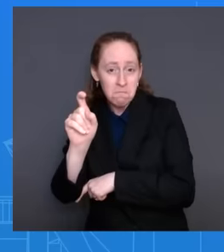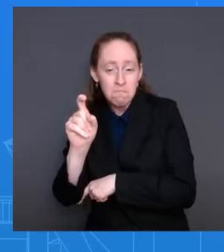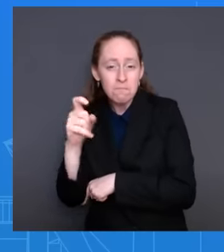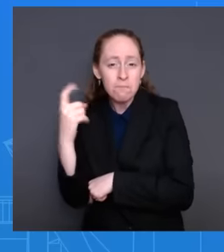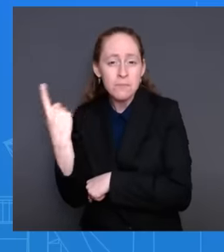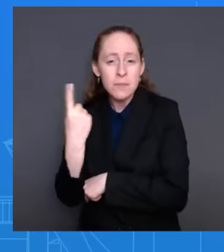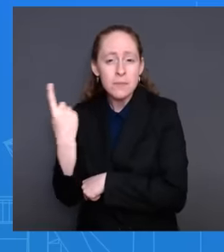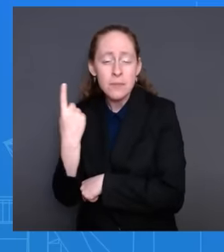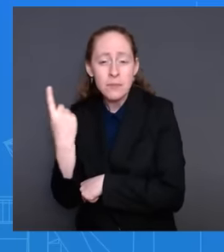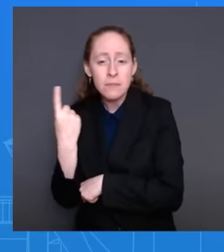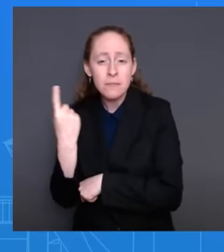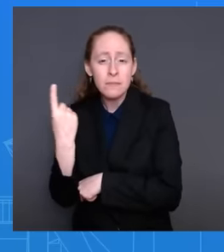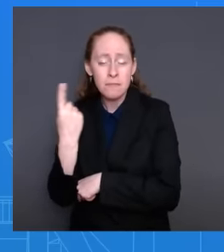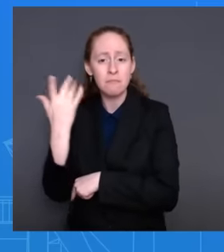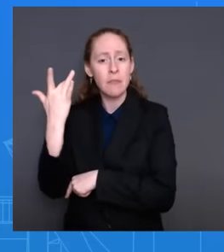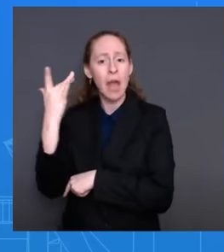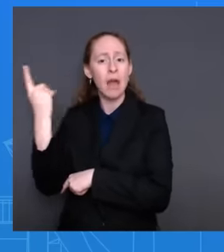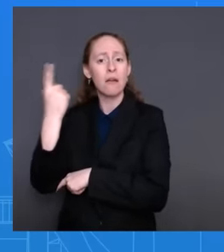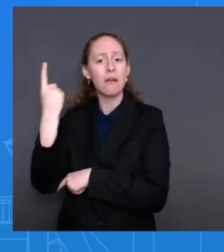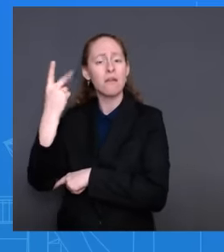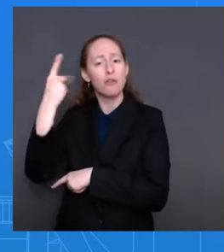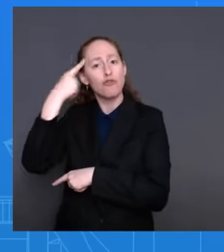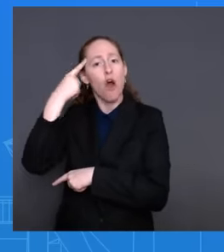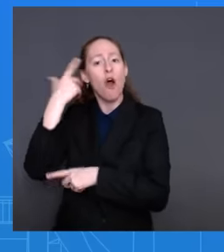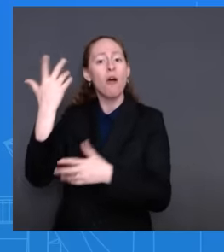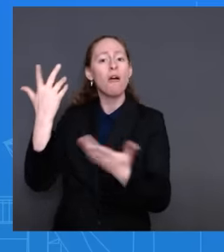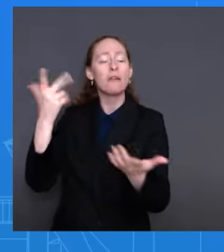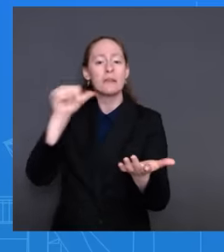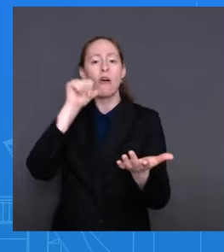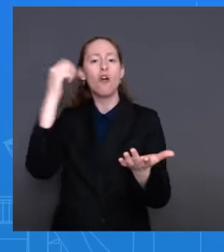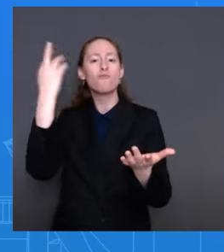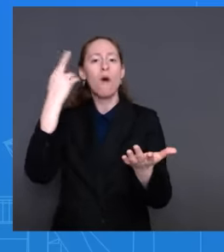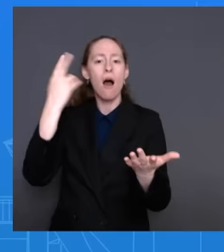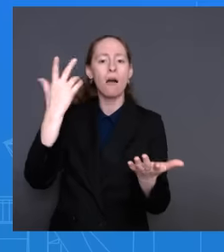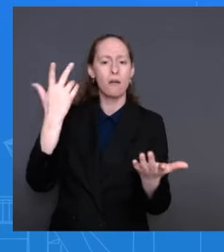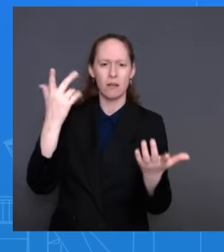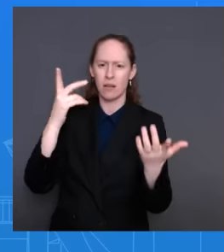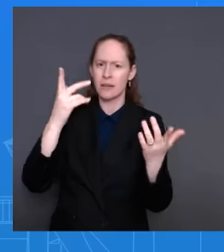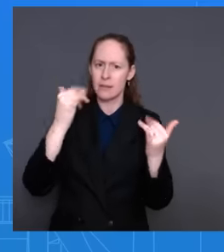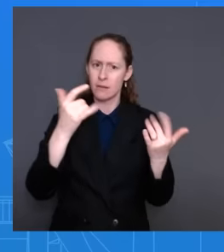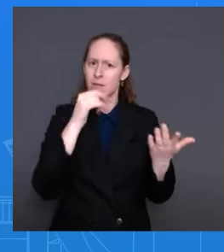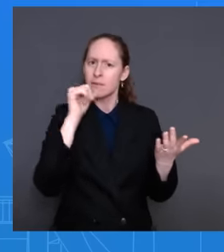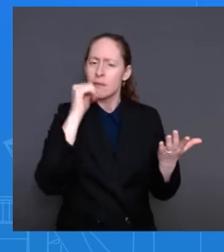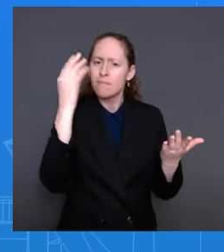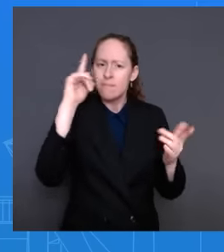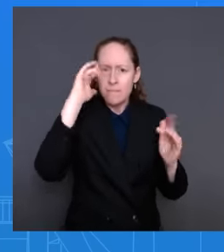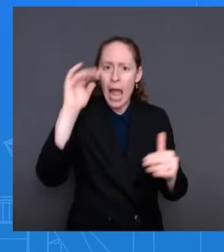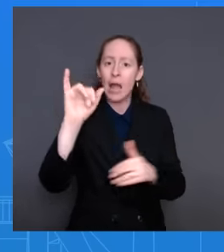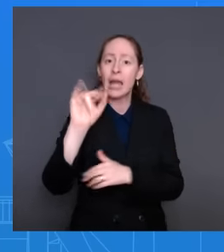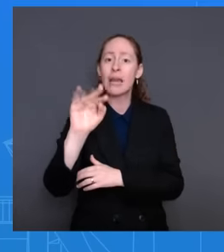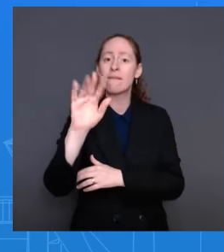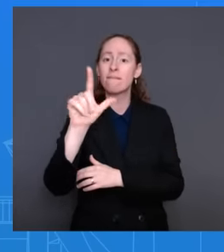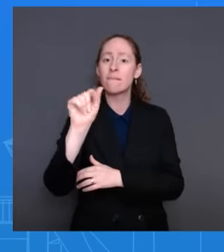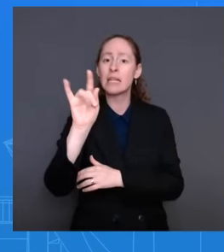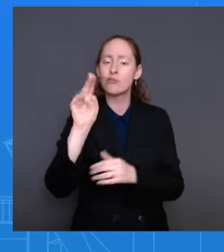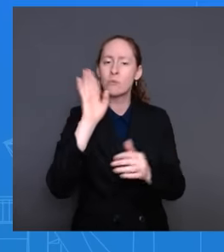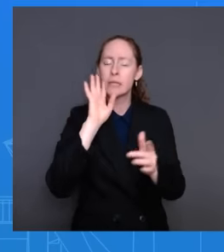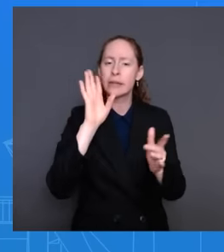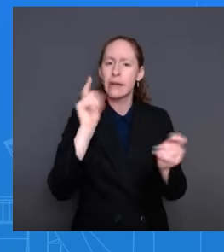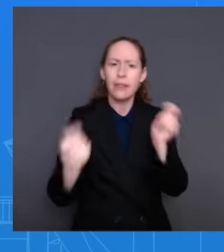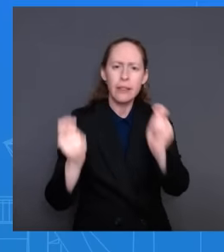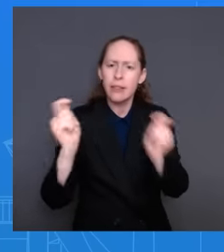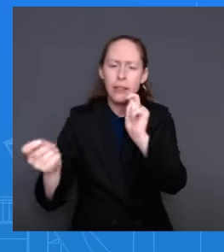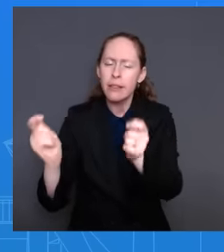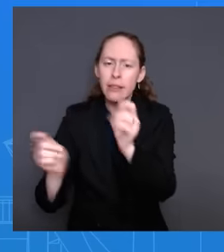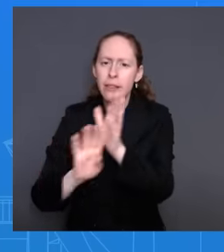That falls squarely into the category of things that we will leave to the independent judgment of the